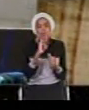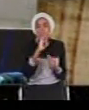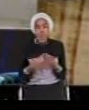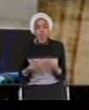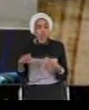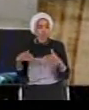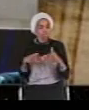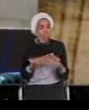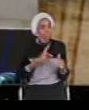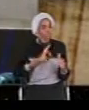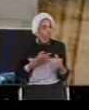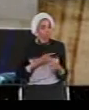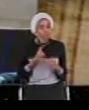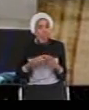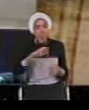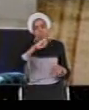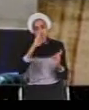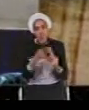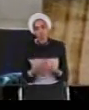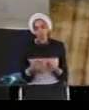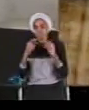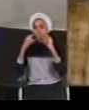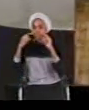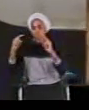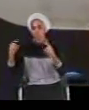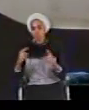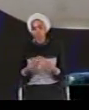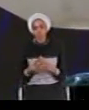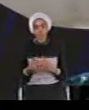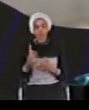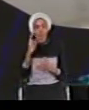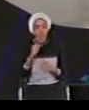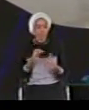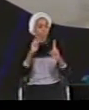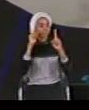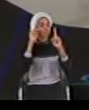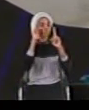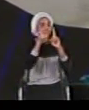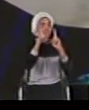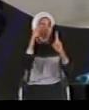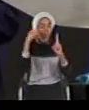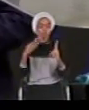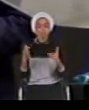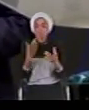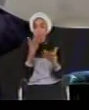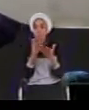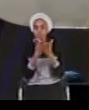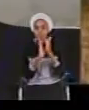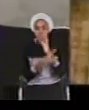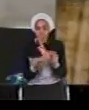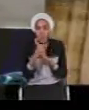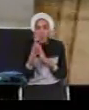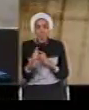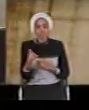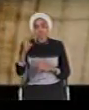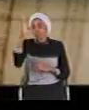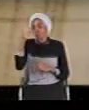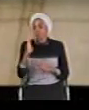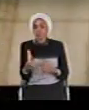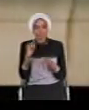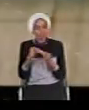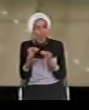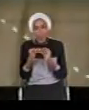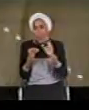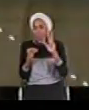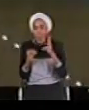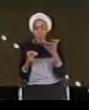to repentance, claiming the goal of the goodness of God. We're looking at number three